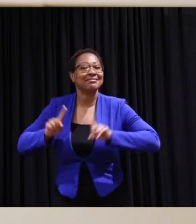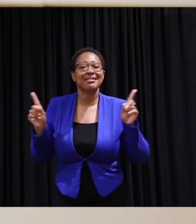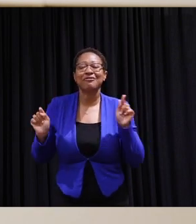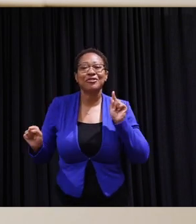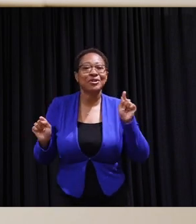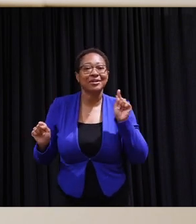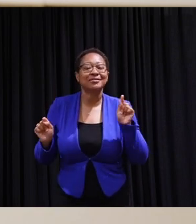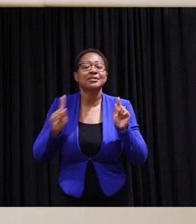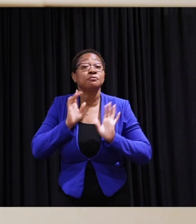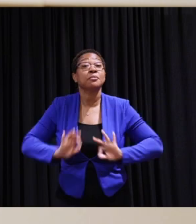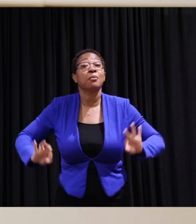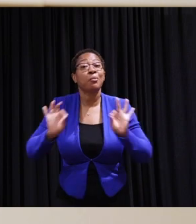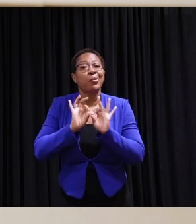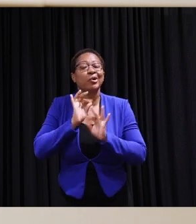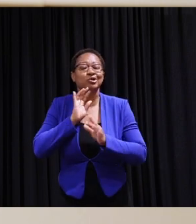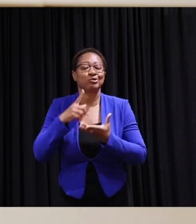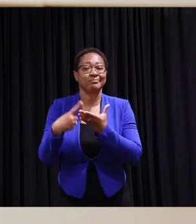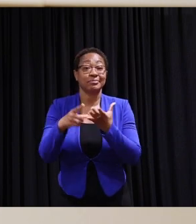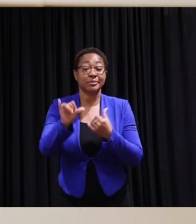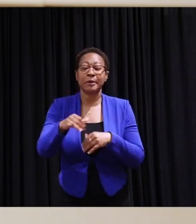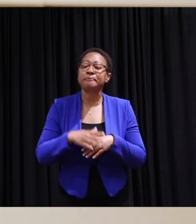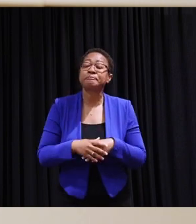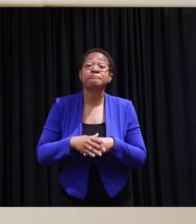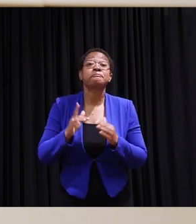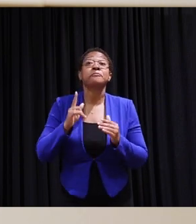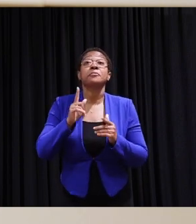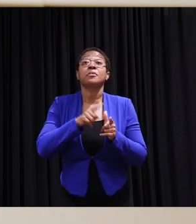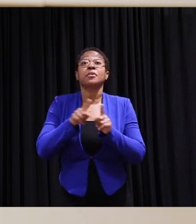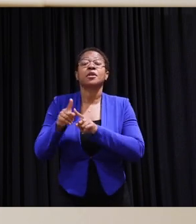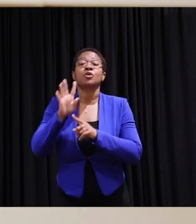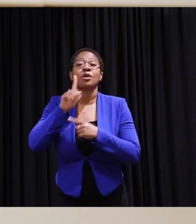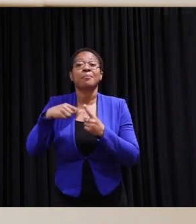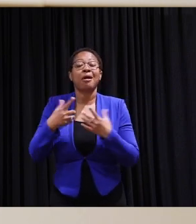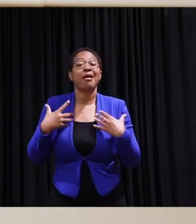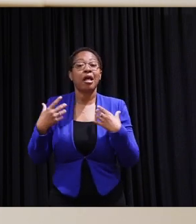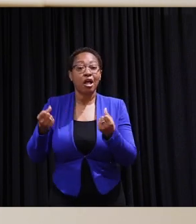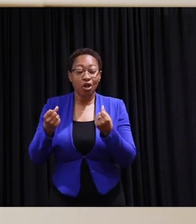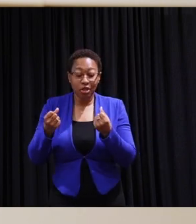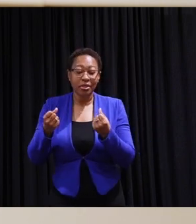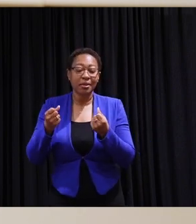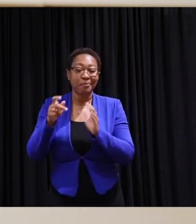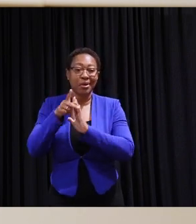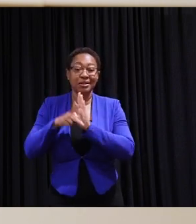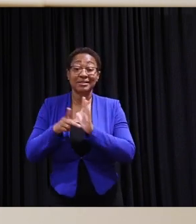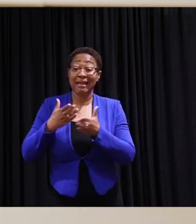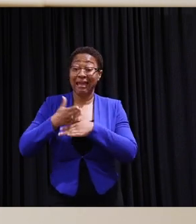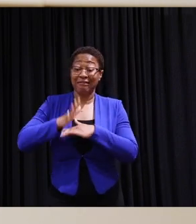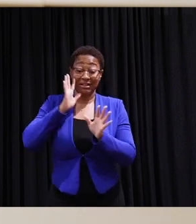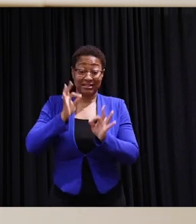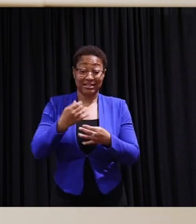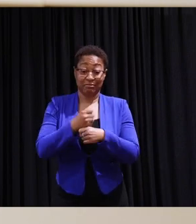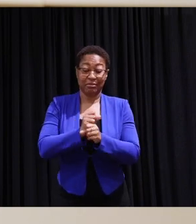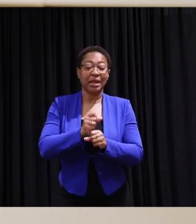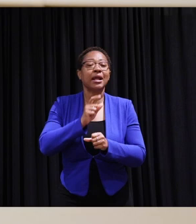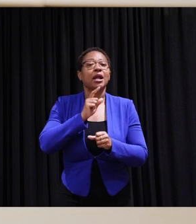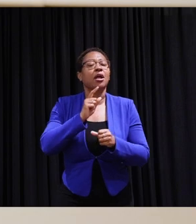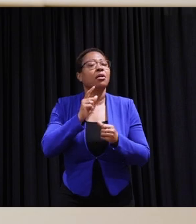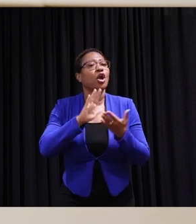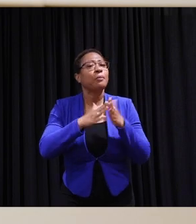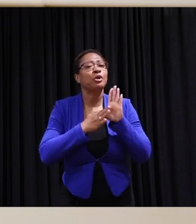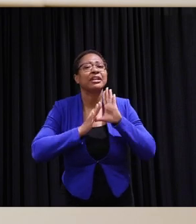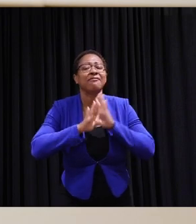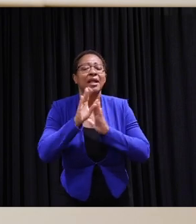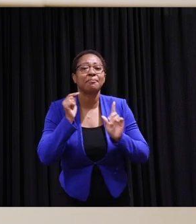that's so important. And then I'd like for us to move further upstream with health in all policies. Every decision that's made, as you talked about community